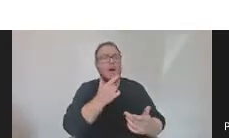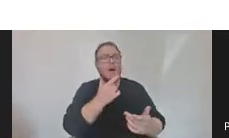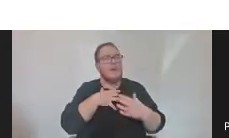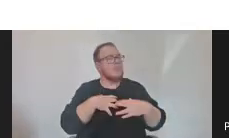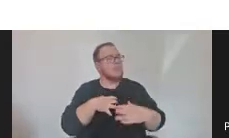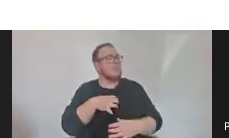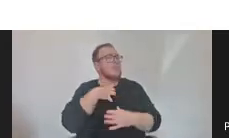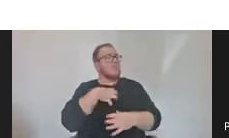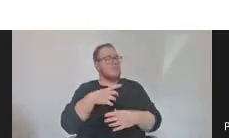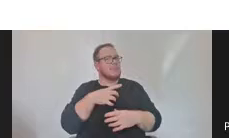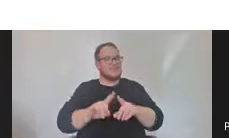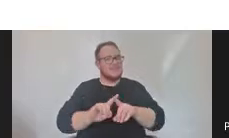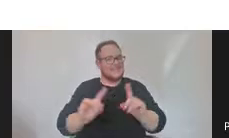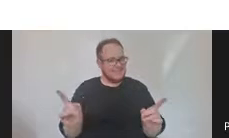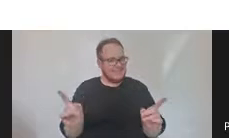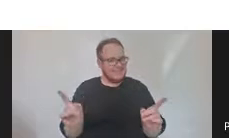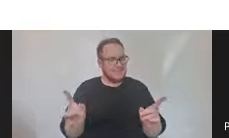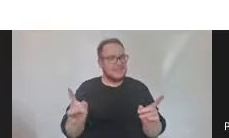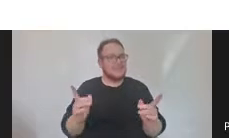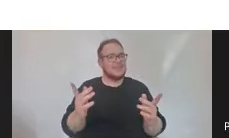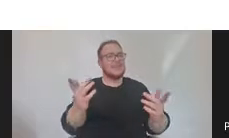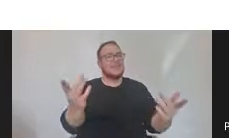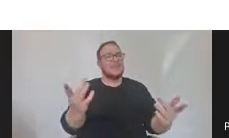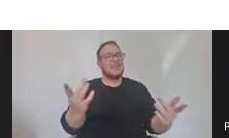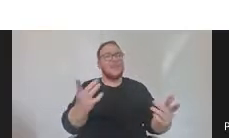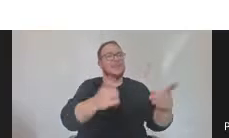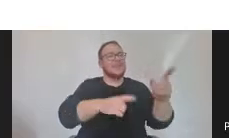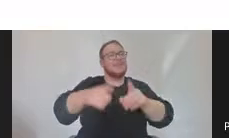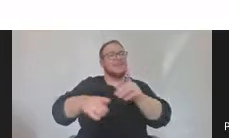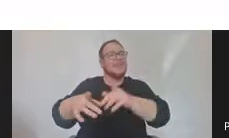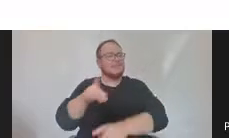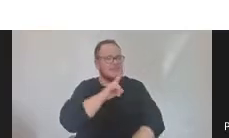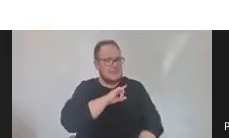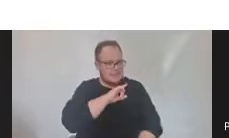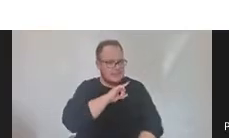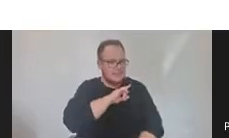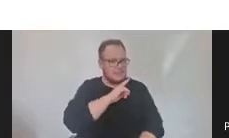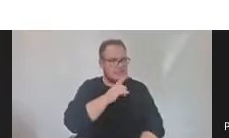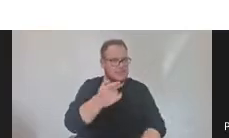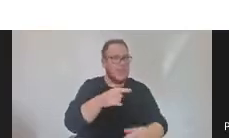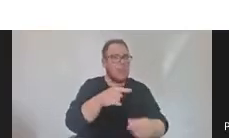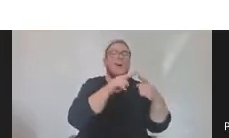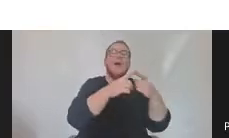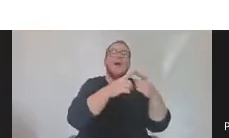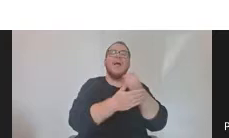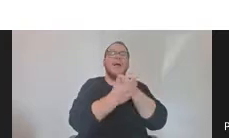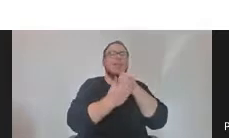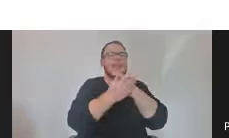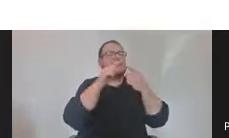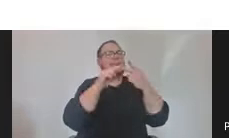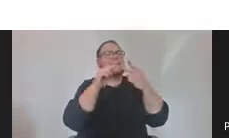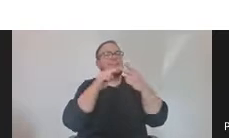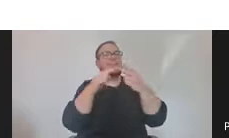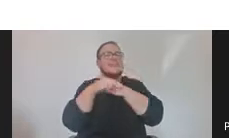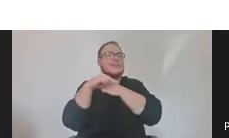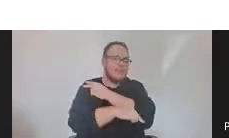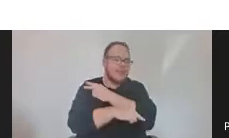of vaccines across a range of different demographics. So ethnicity, deprivation, and disability were three of the